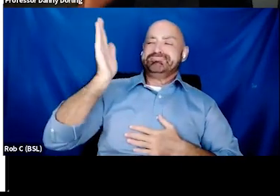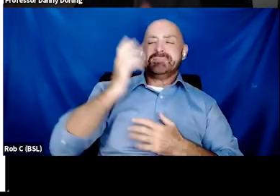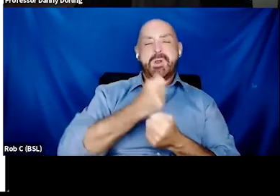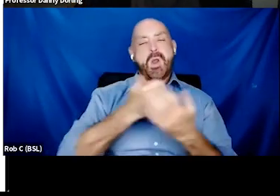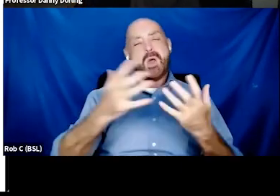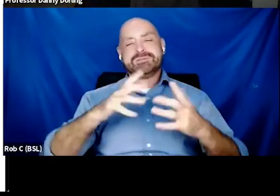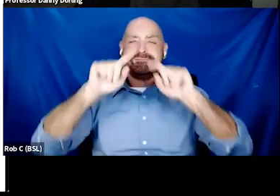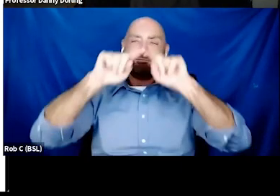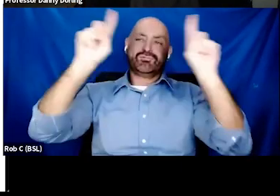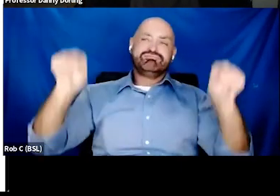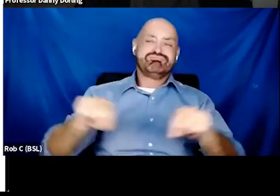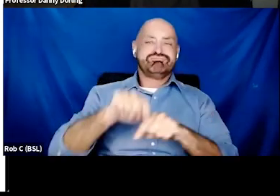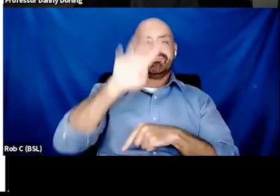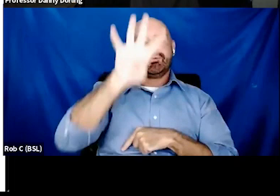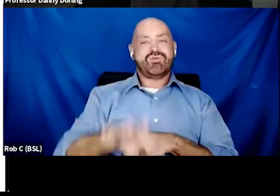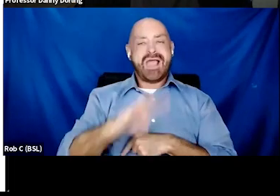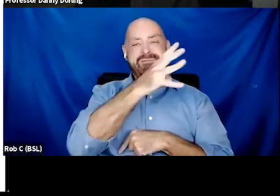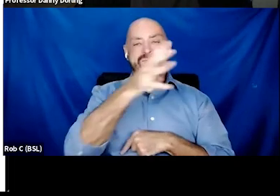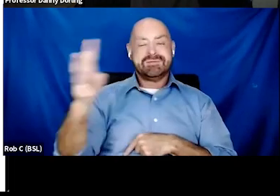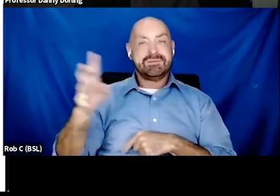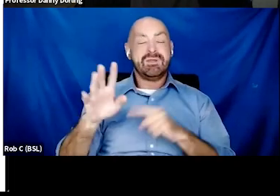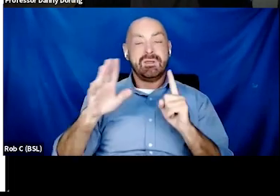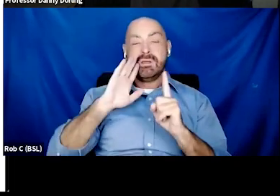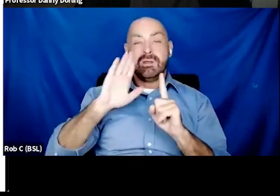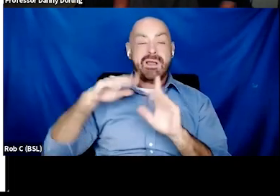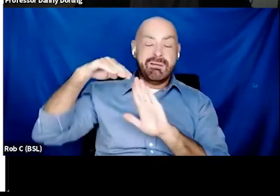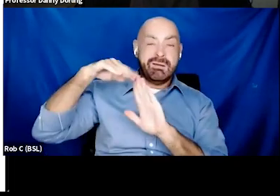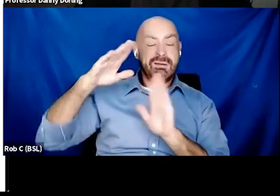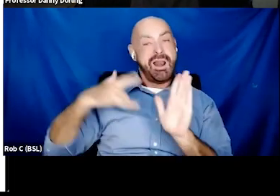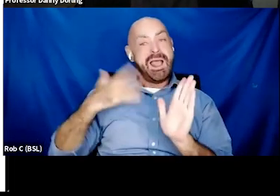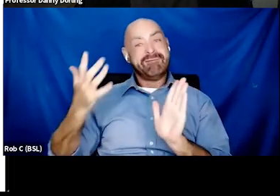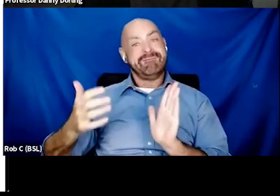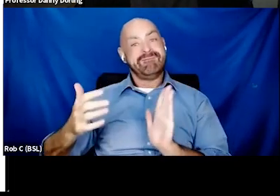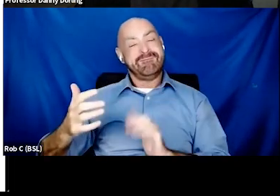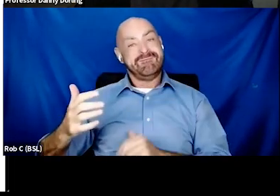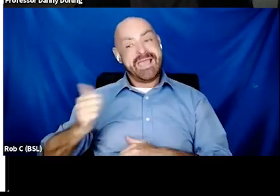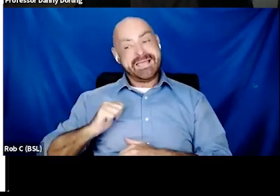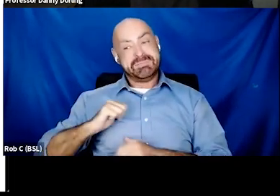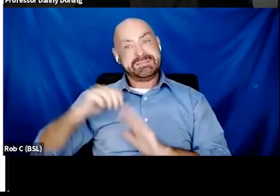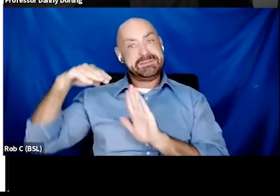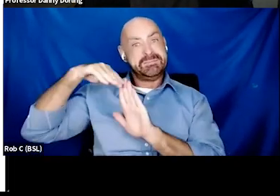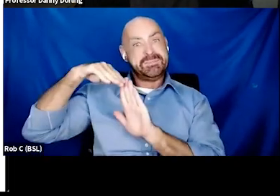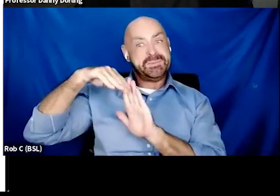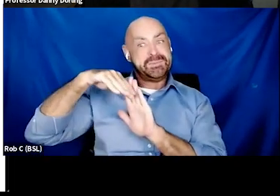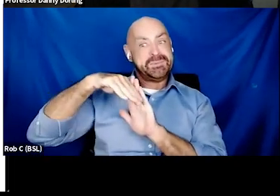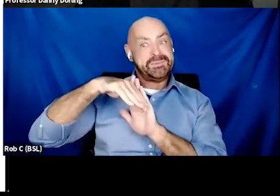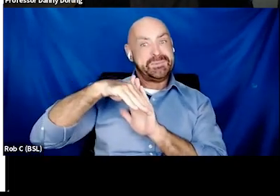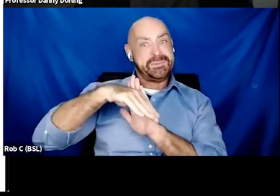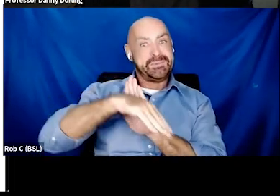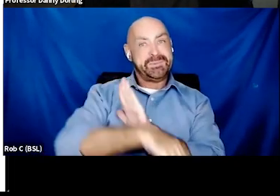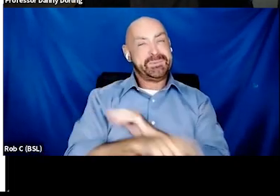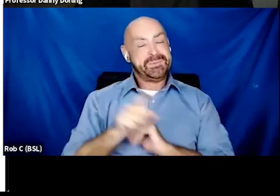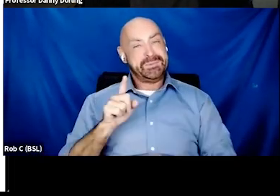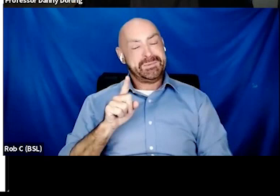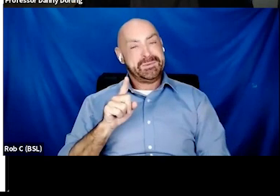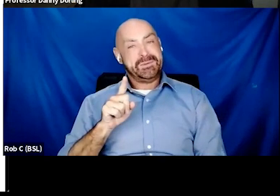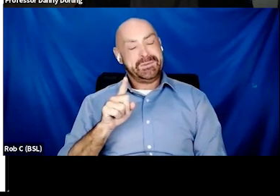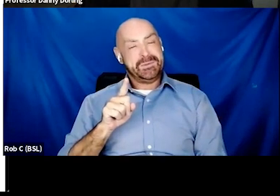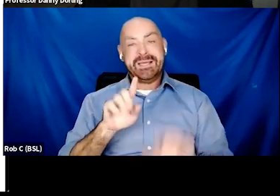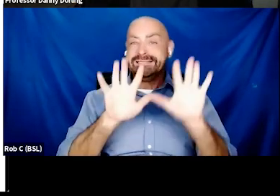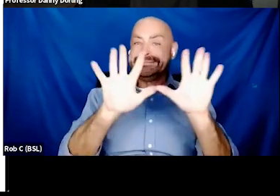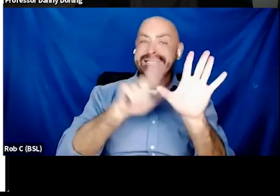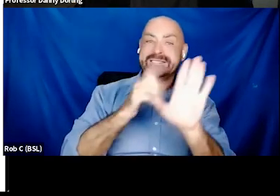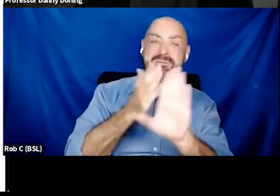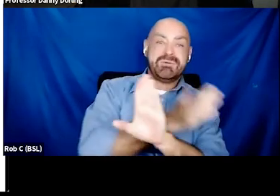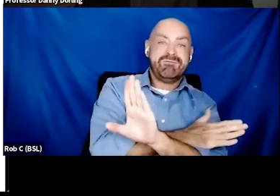that the falls in expected life expectancy, the falls in the projection in the decade before the pandemic